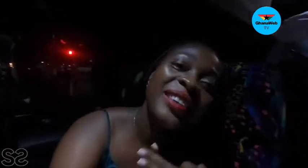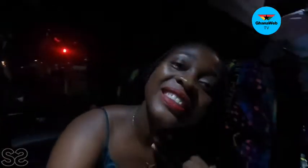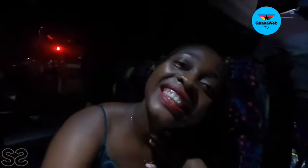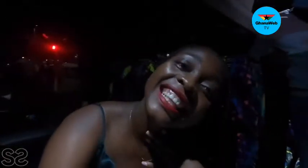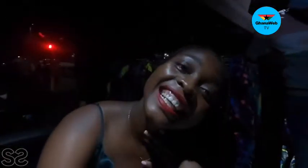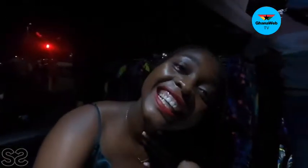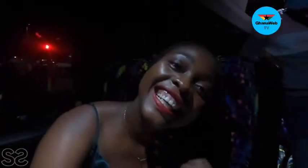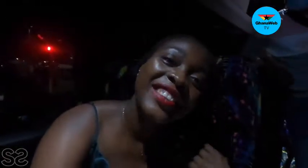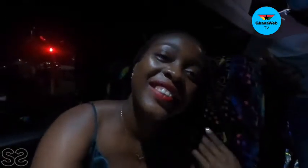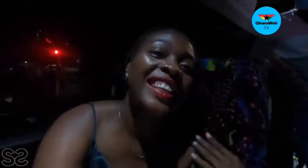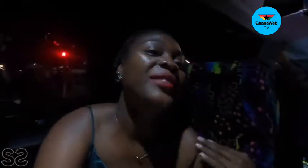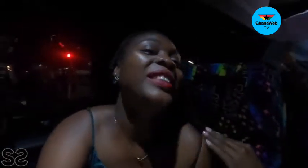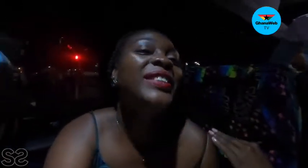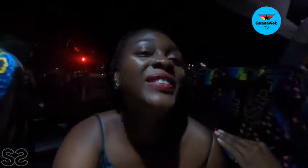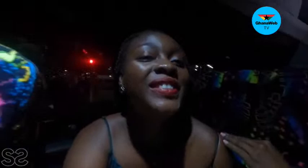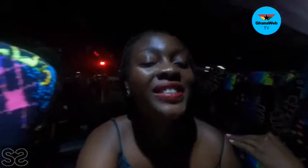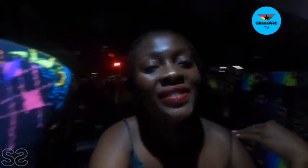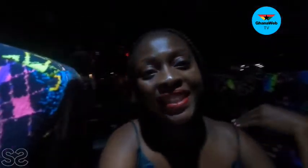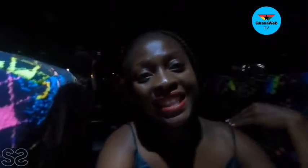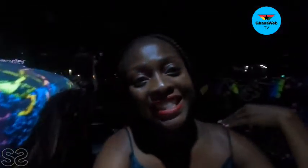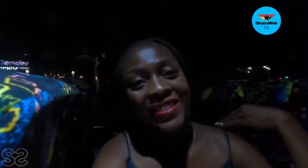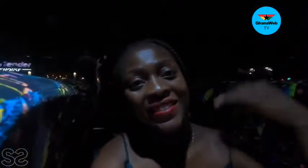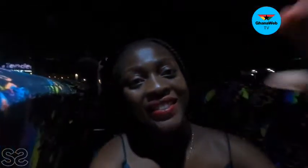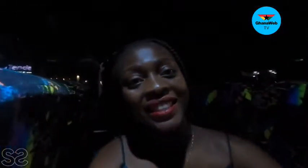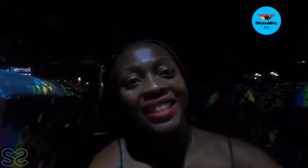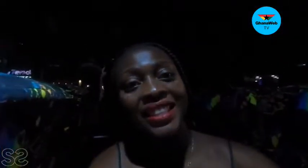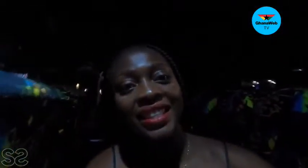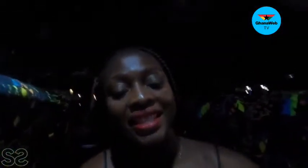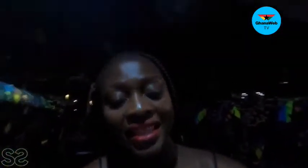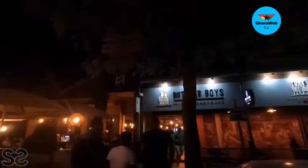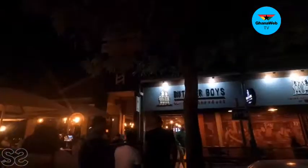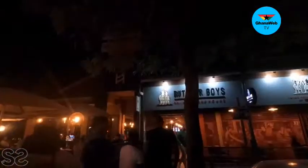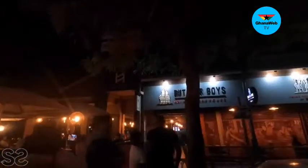going to have dinner and you all are coming along, so let's go.